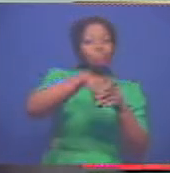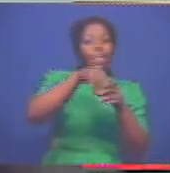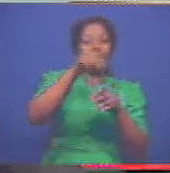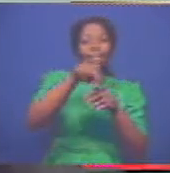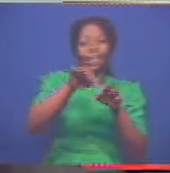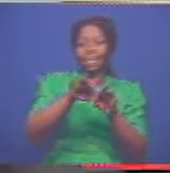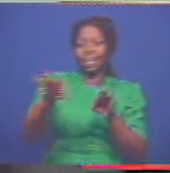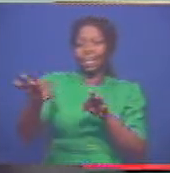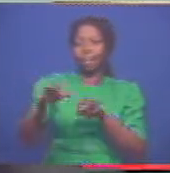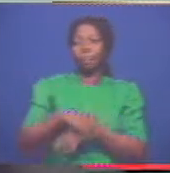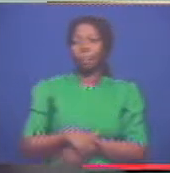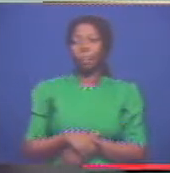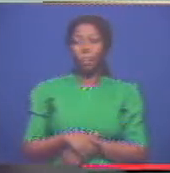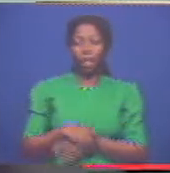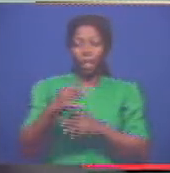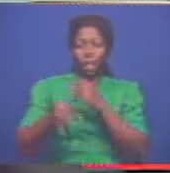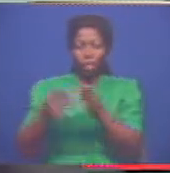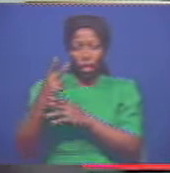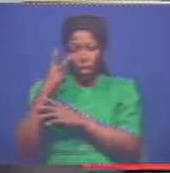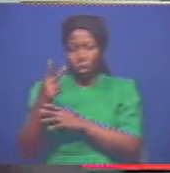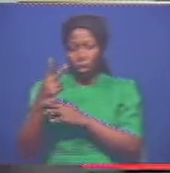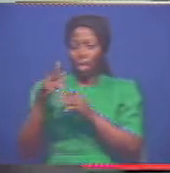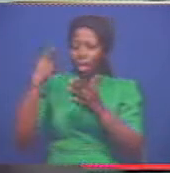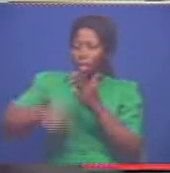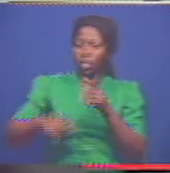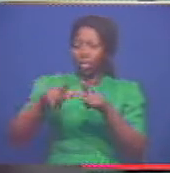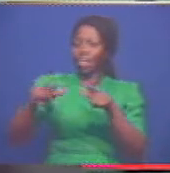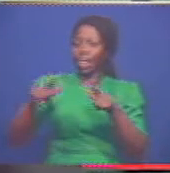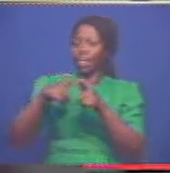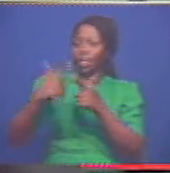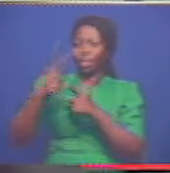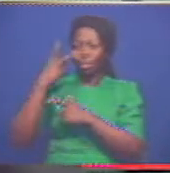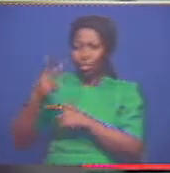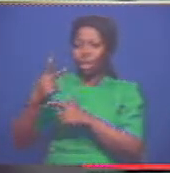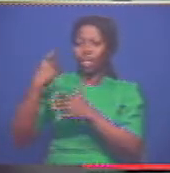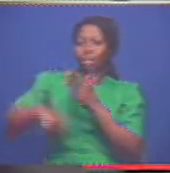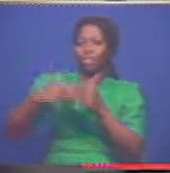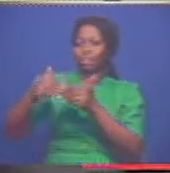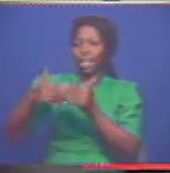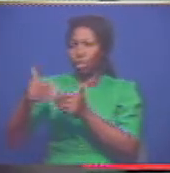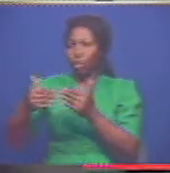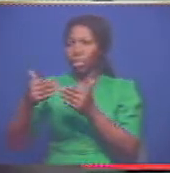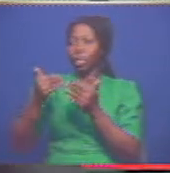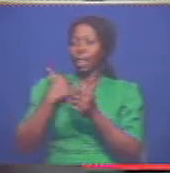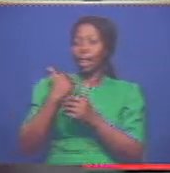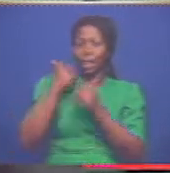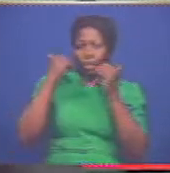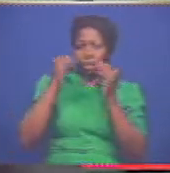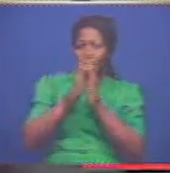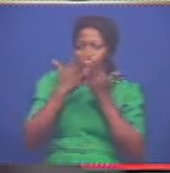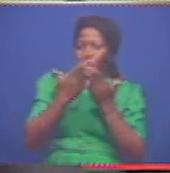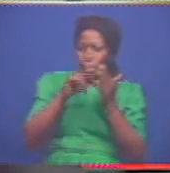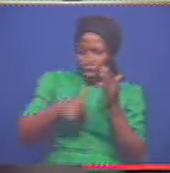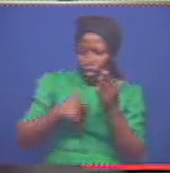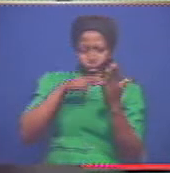So if you look at the costs of land, then you look at the cost of materials. There's a book I was reading, then